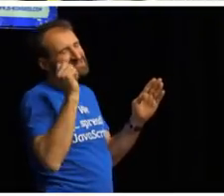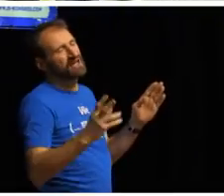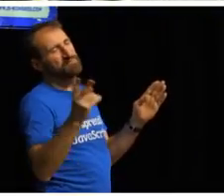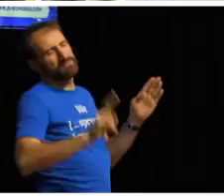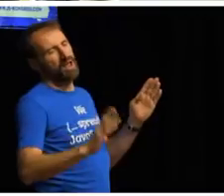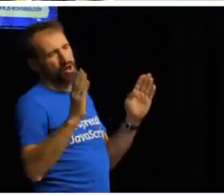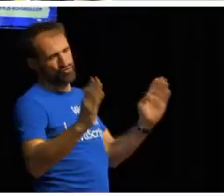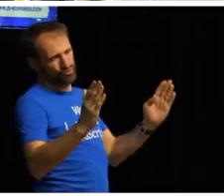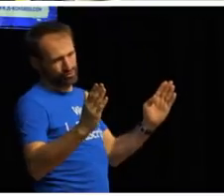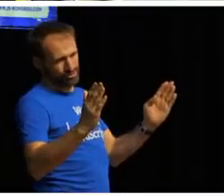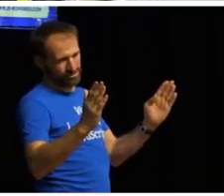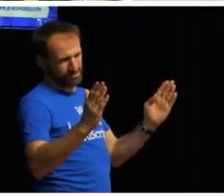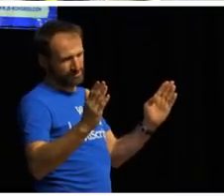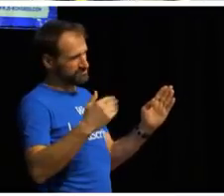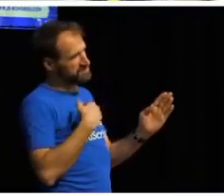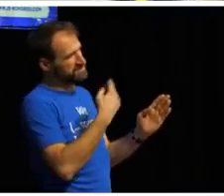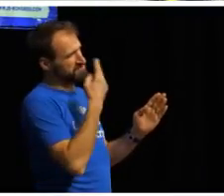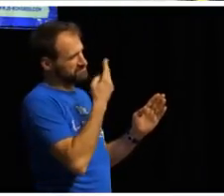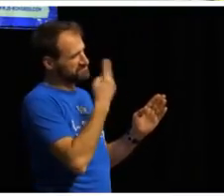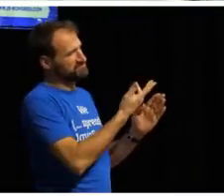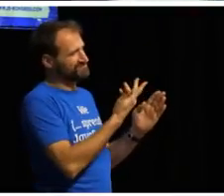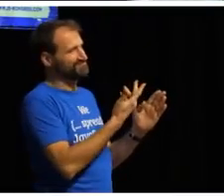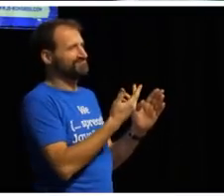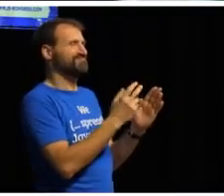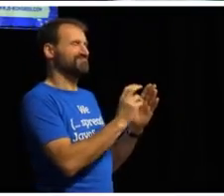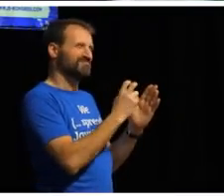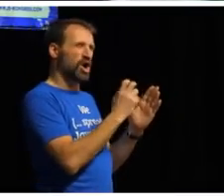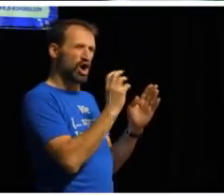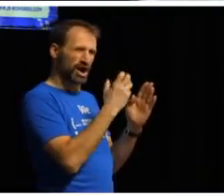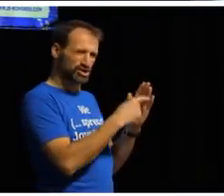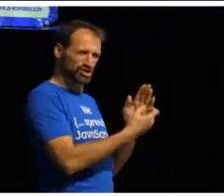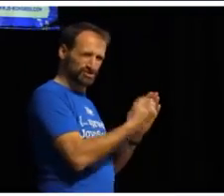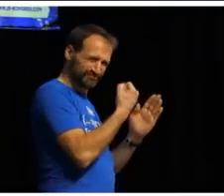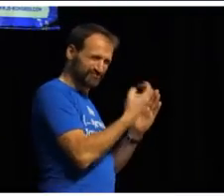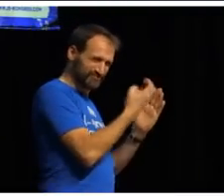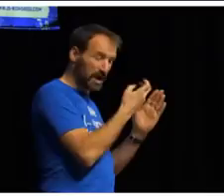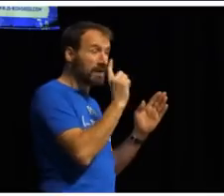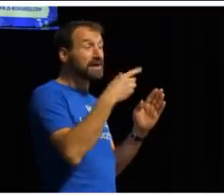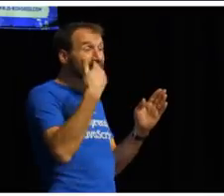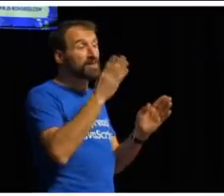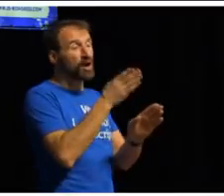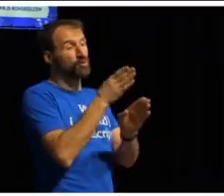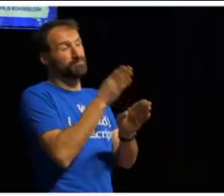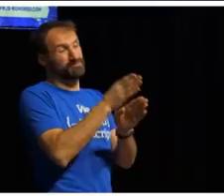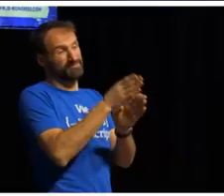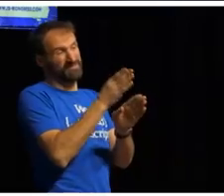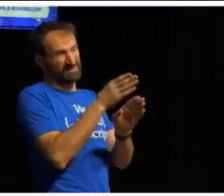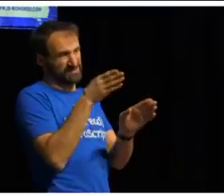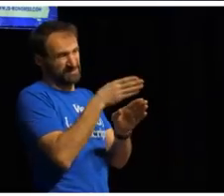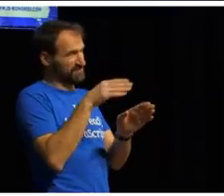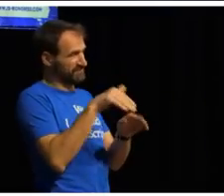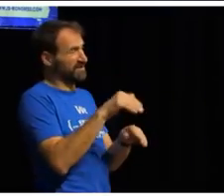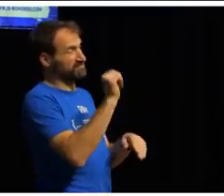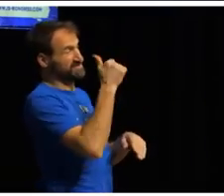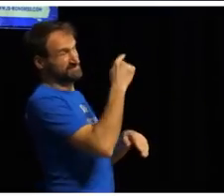that is going to appear here is orange. If it's very bluey, it's blue. But there's stuff in between, especially at this fringe here.